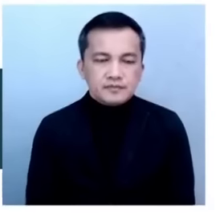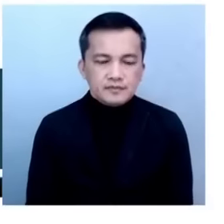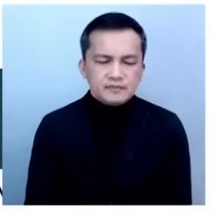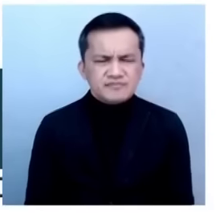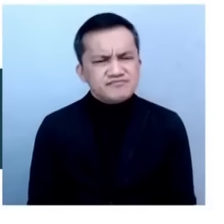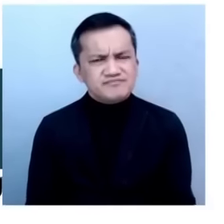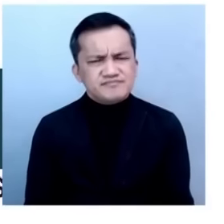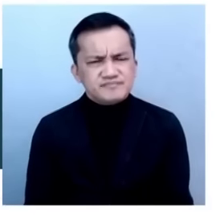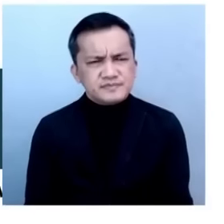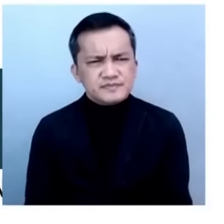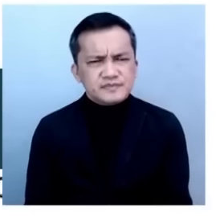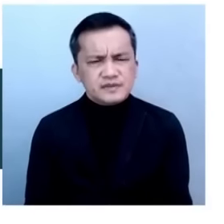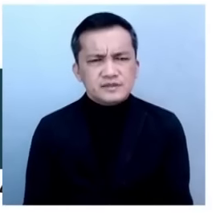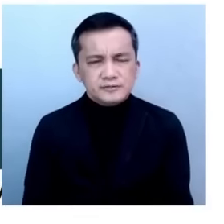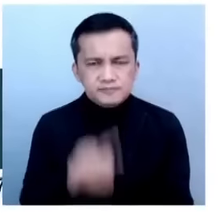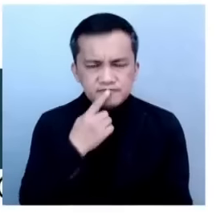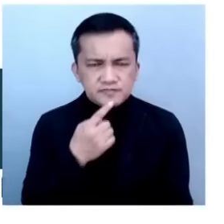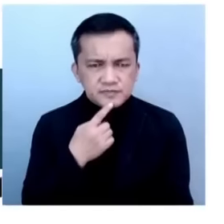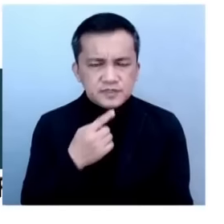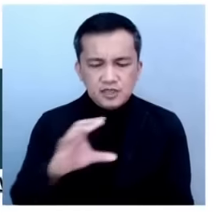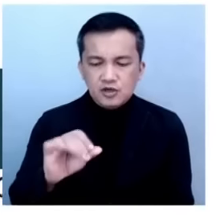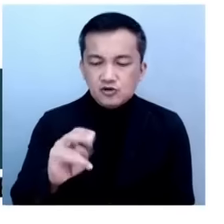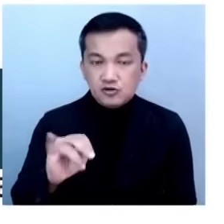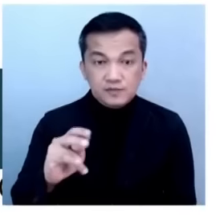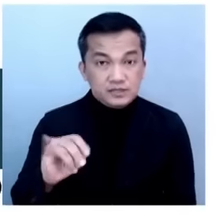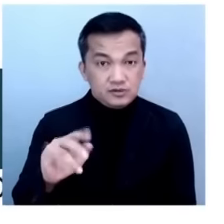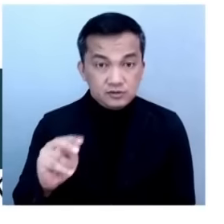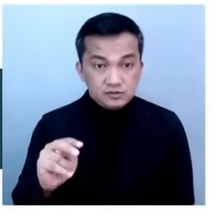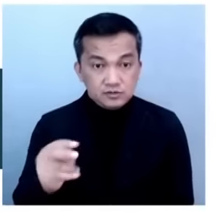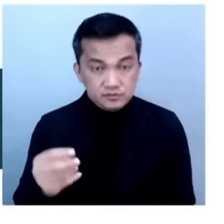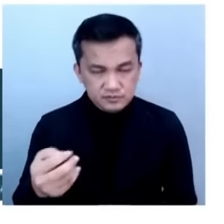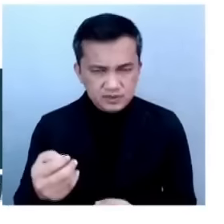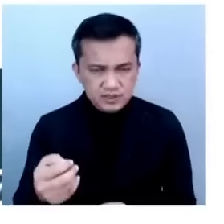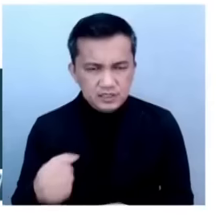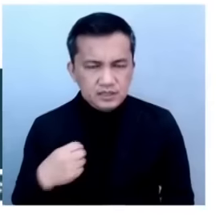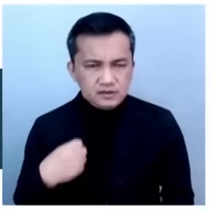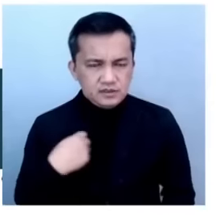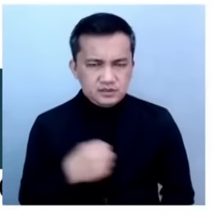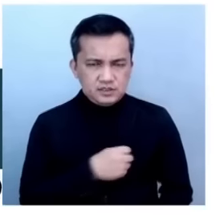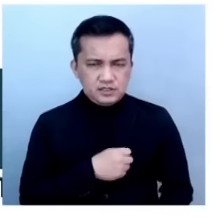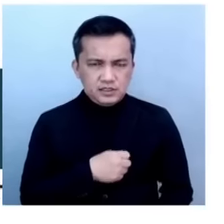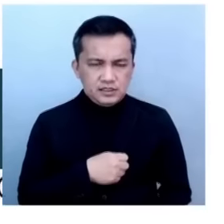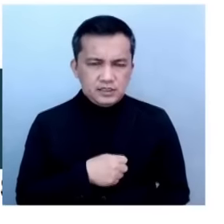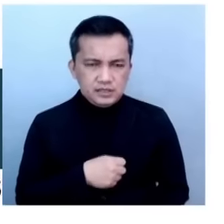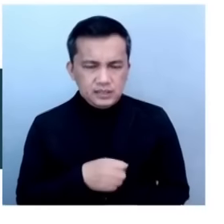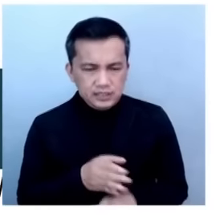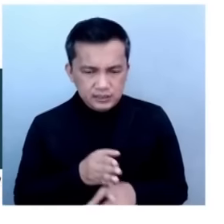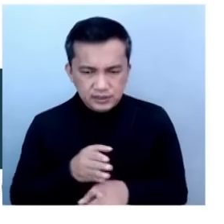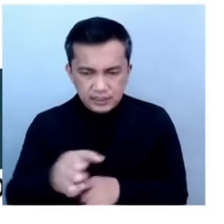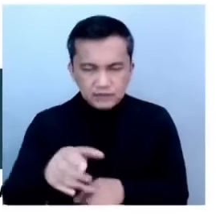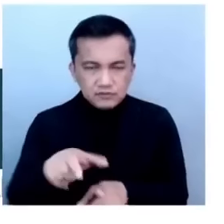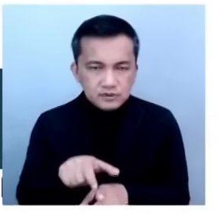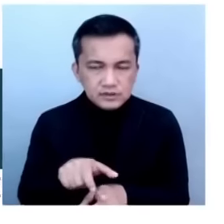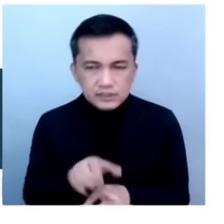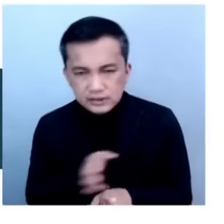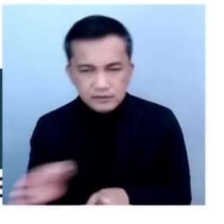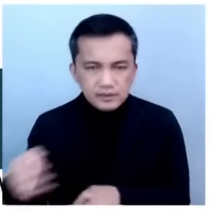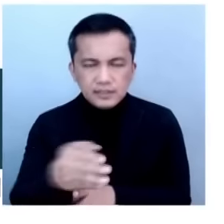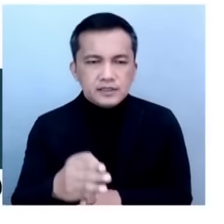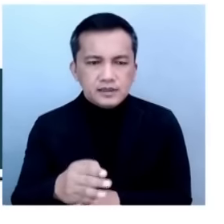Any more on the conviction of the senator on direct and indirect bribery? Who did the